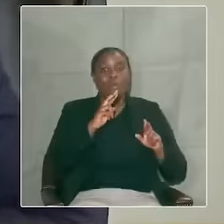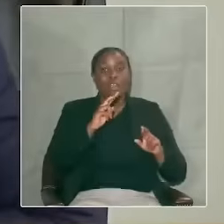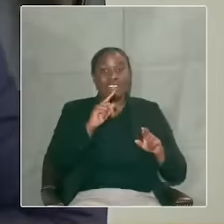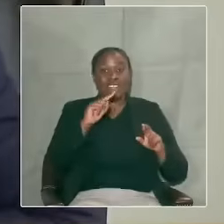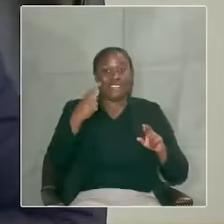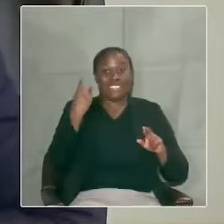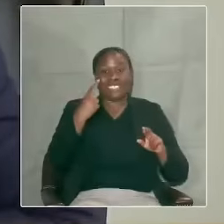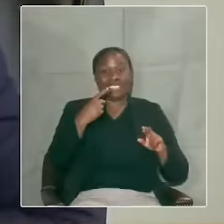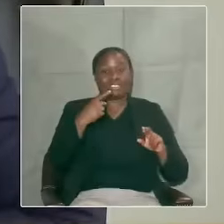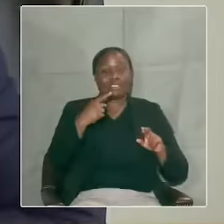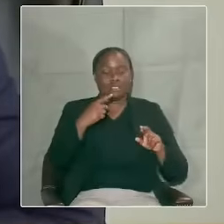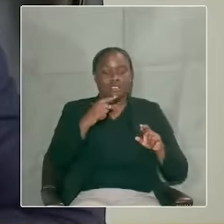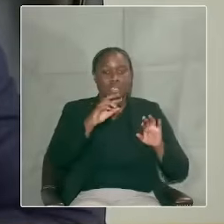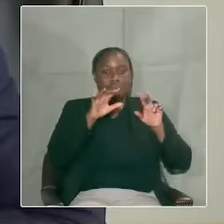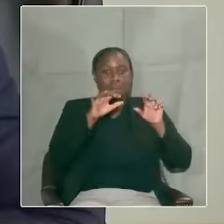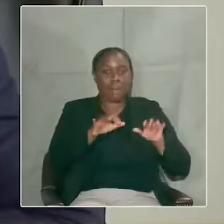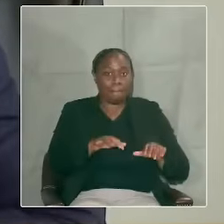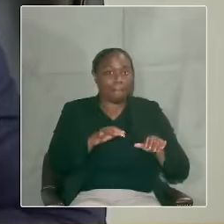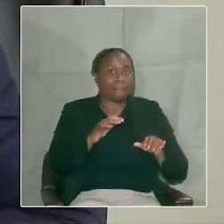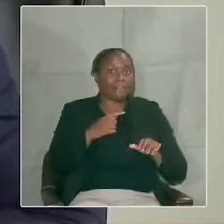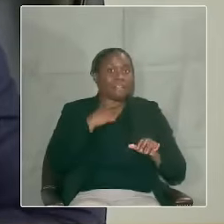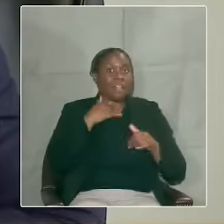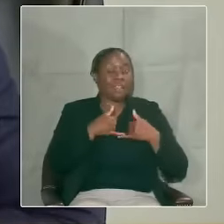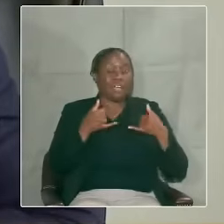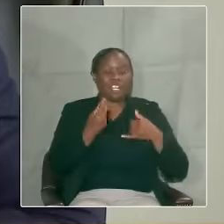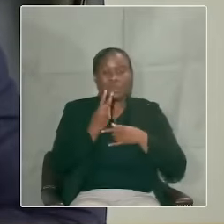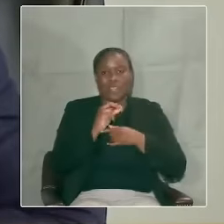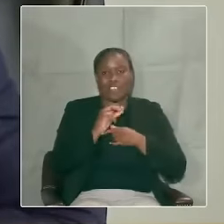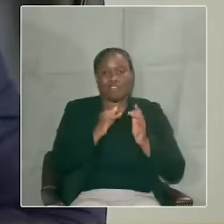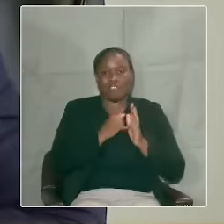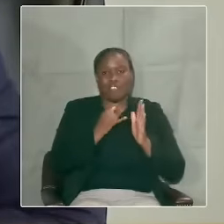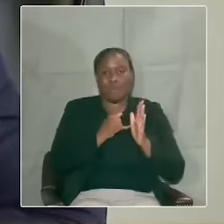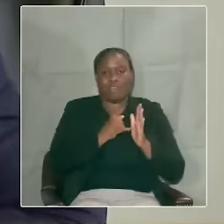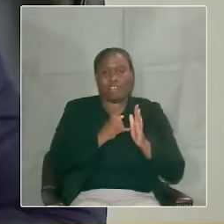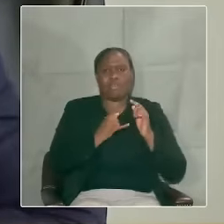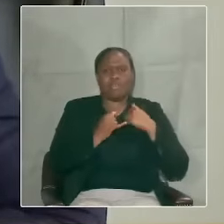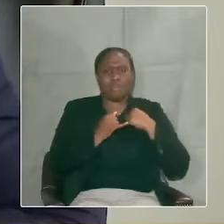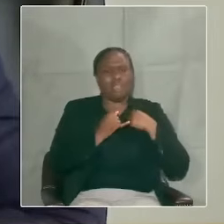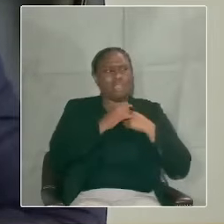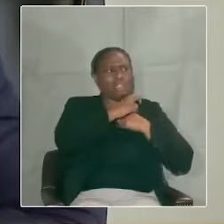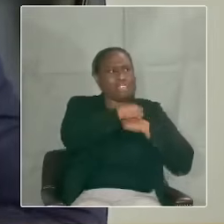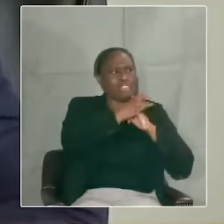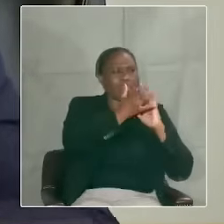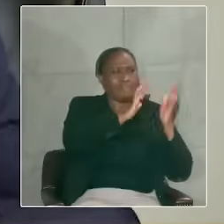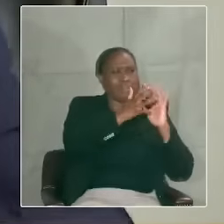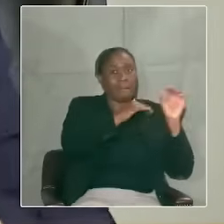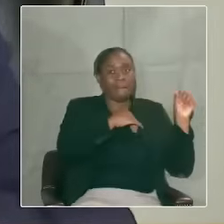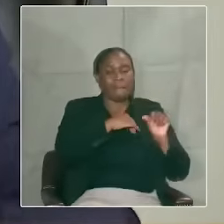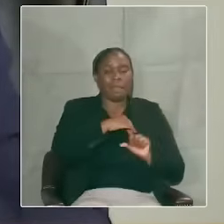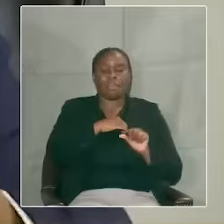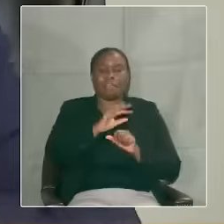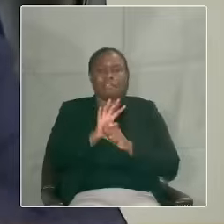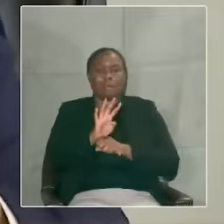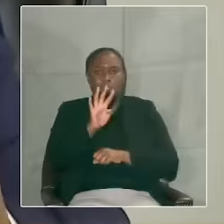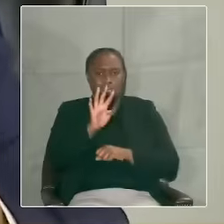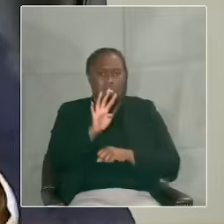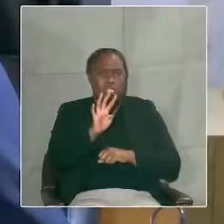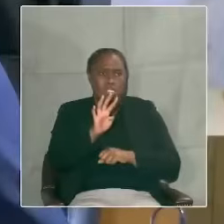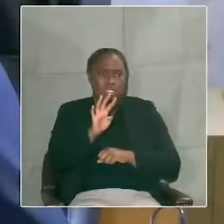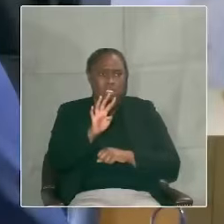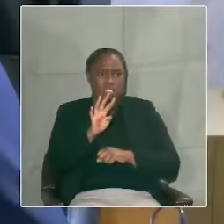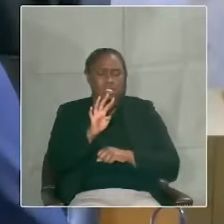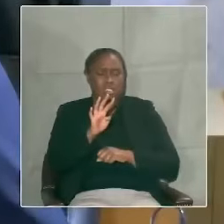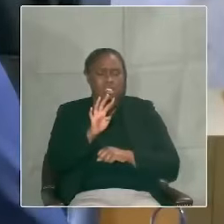January, and I'll be back by the 14th. So all I'm saying is, if I didn't do